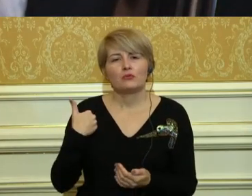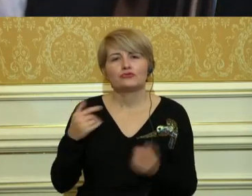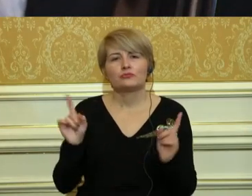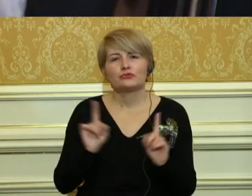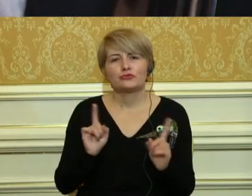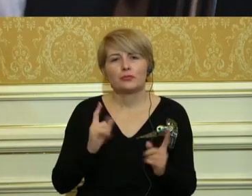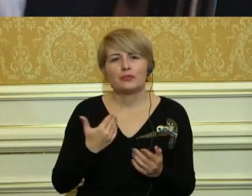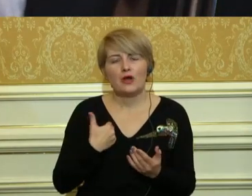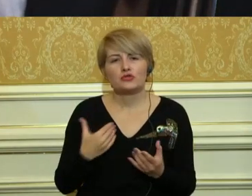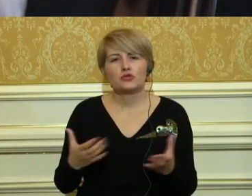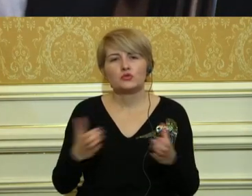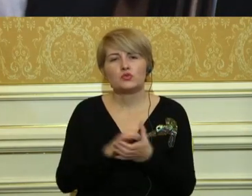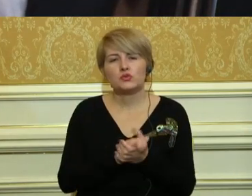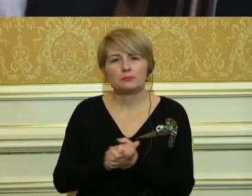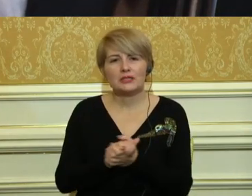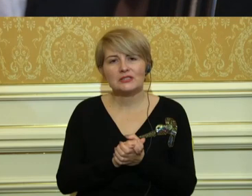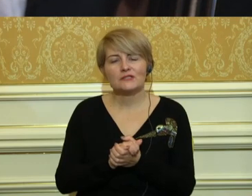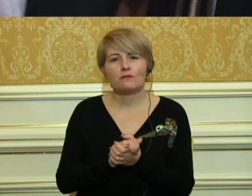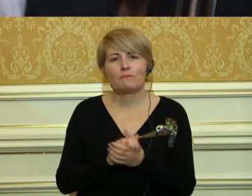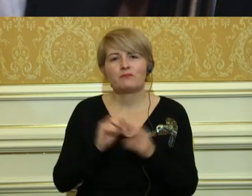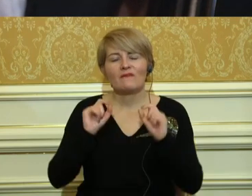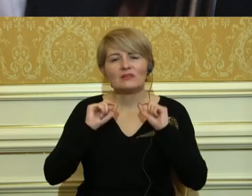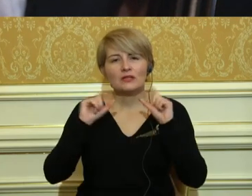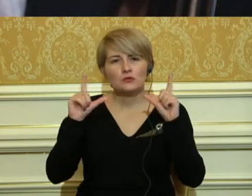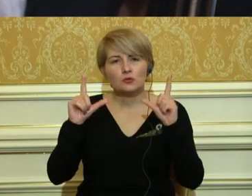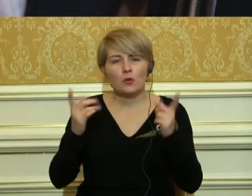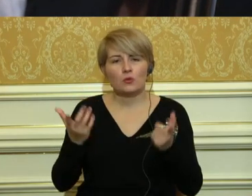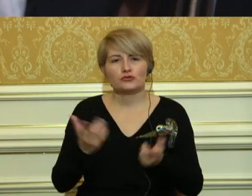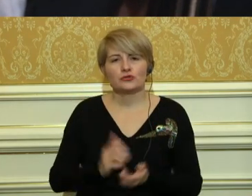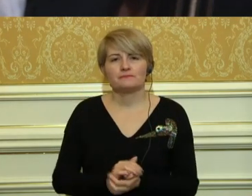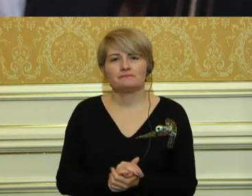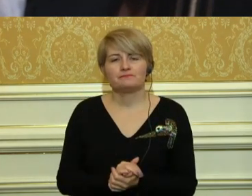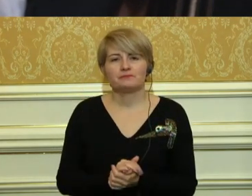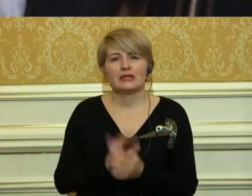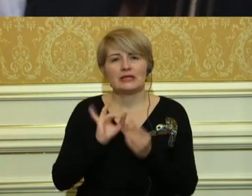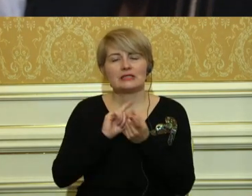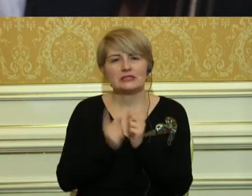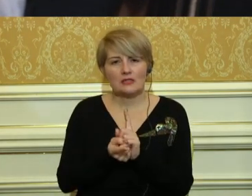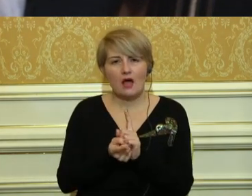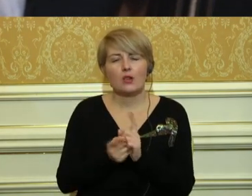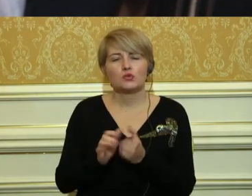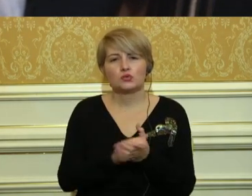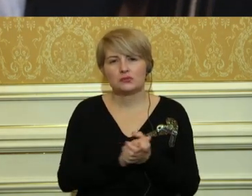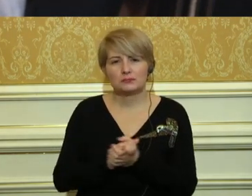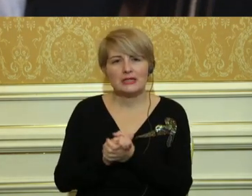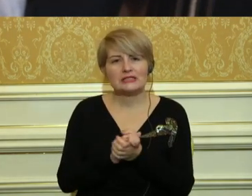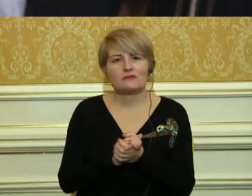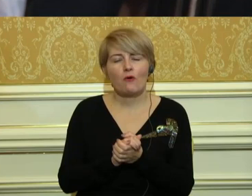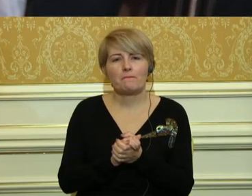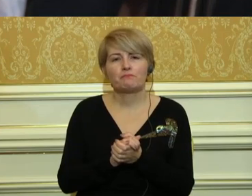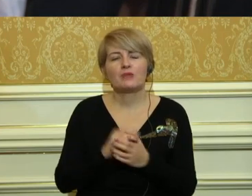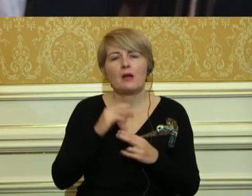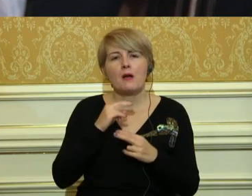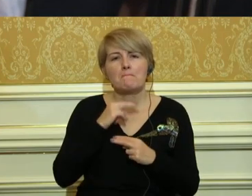These social awareness is very important, and we want our society to open the eyes and to become the